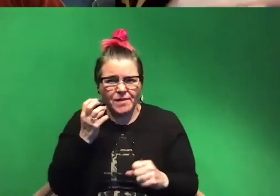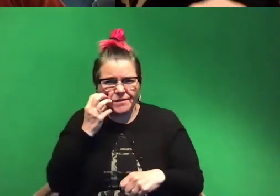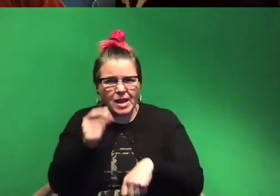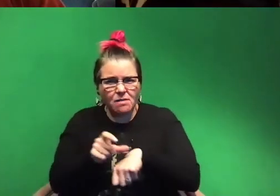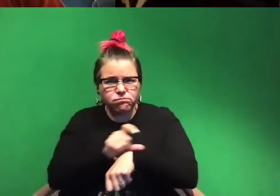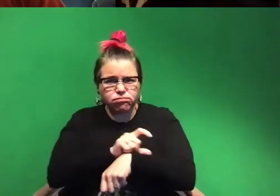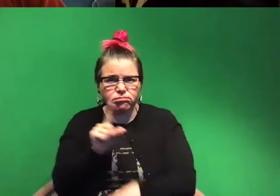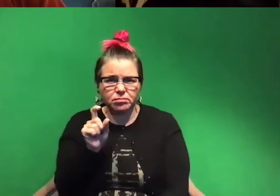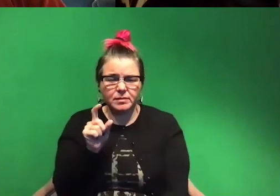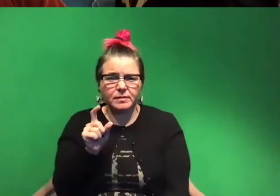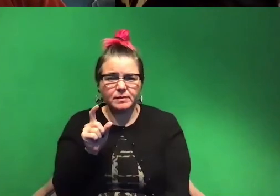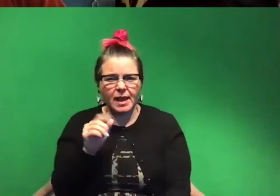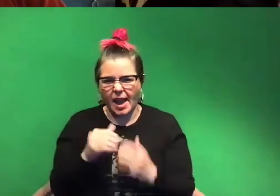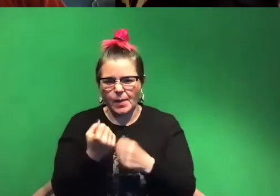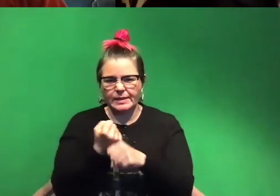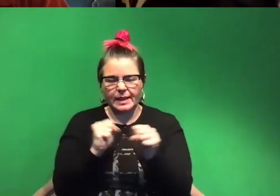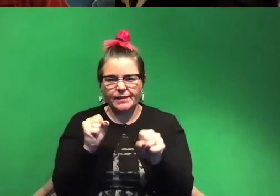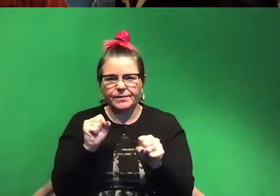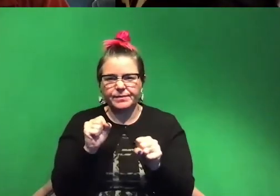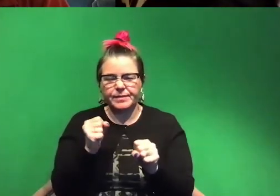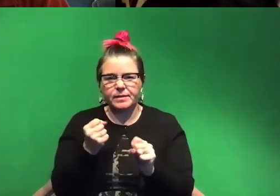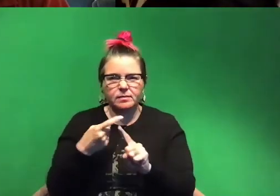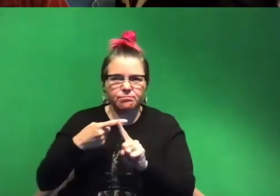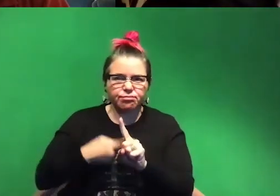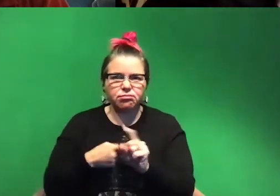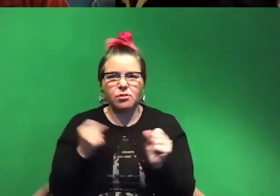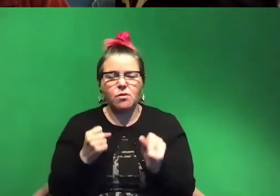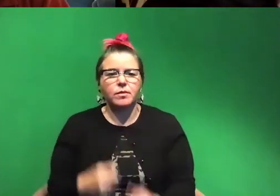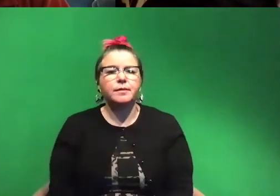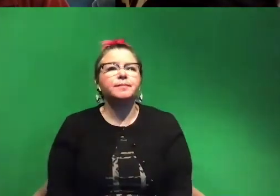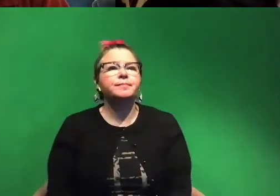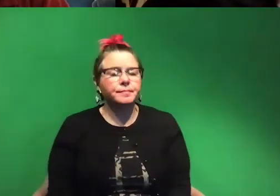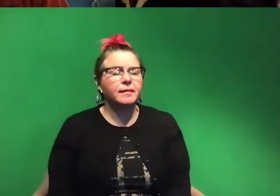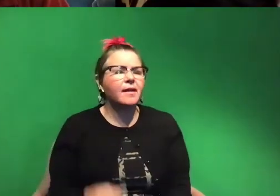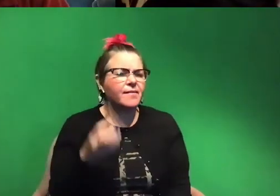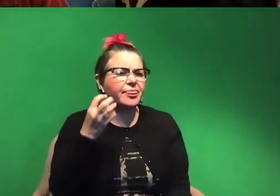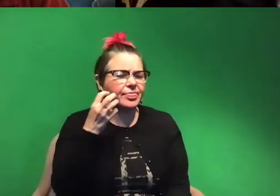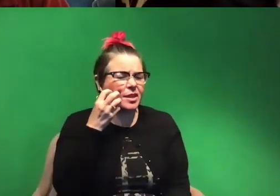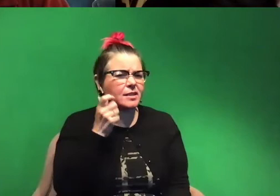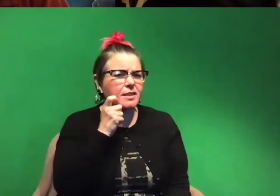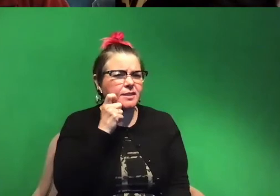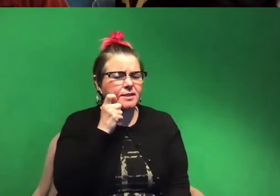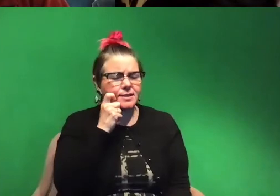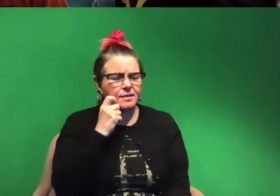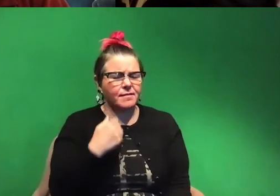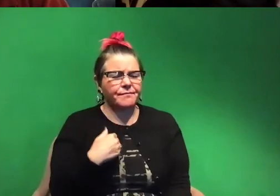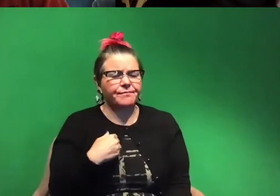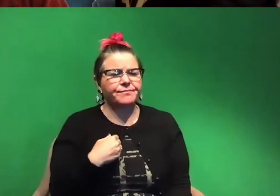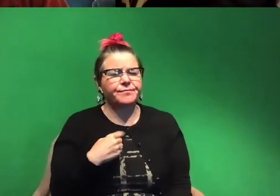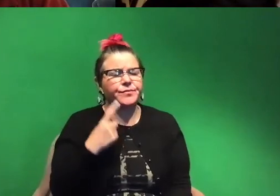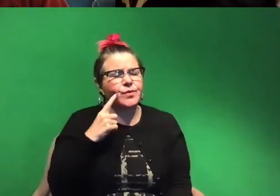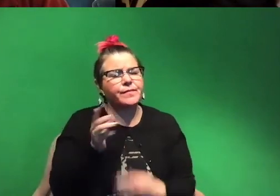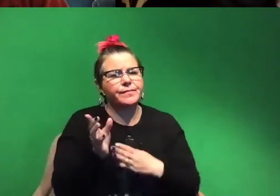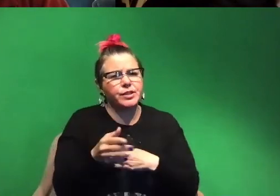safe at that cold temperature? Yeah, I mean, they have quite thick skin for a fish. They have a